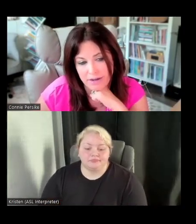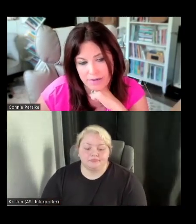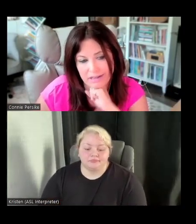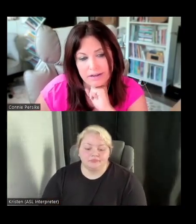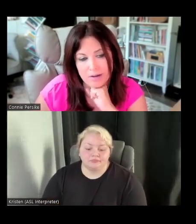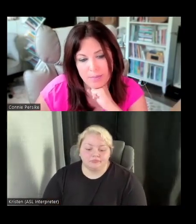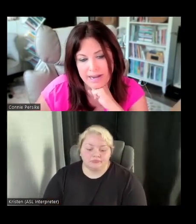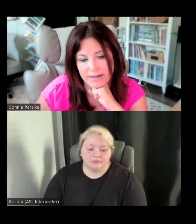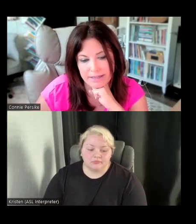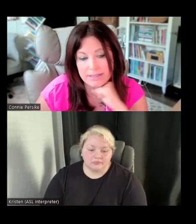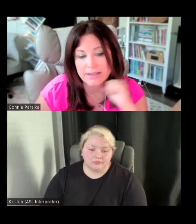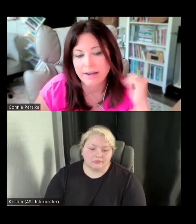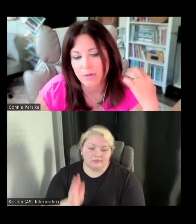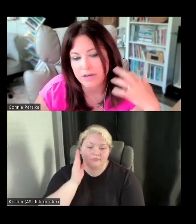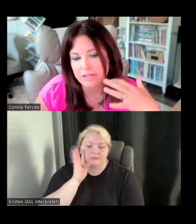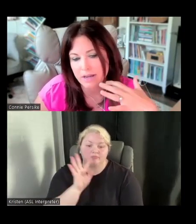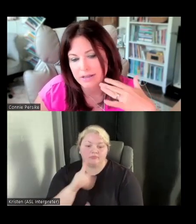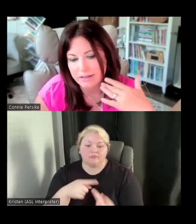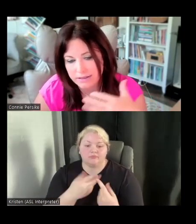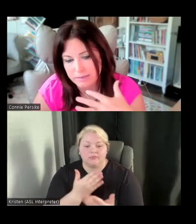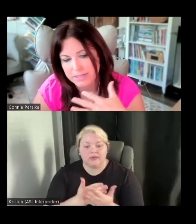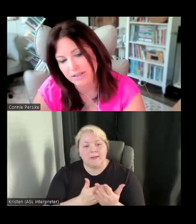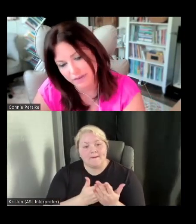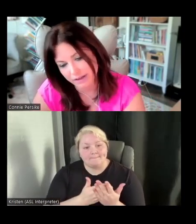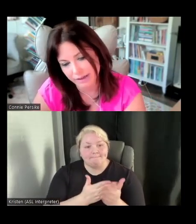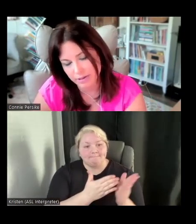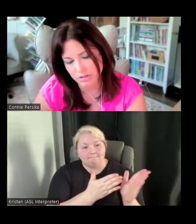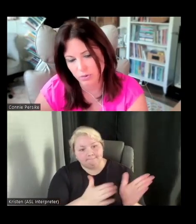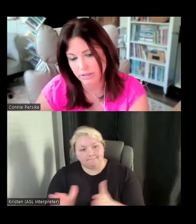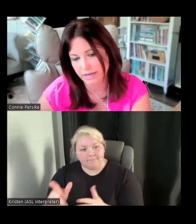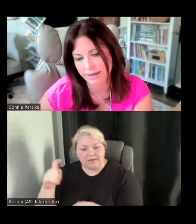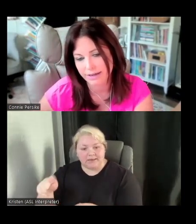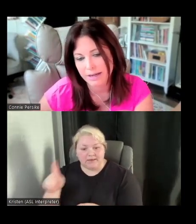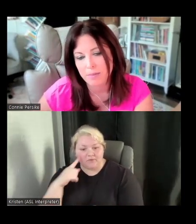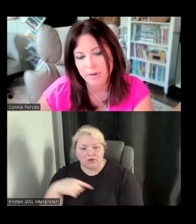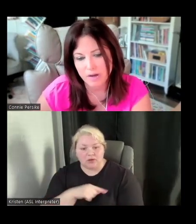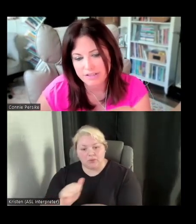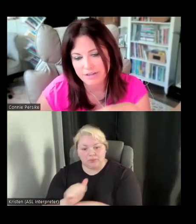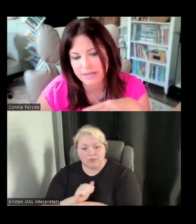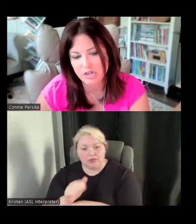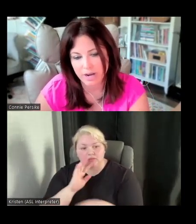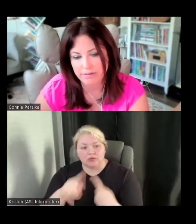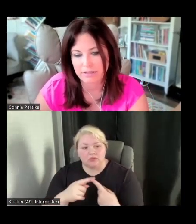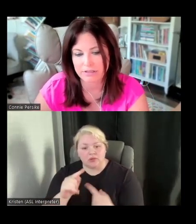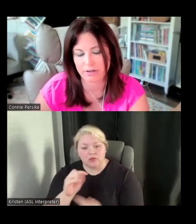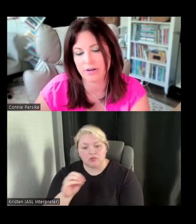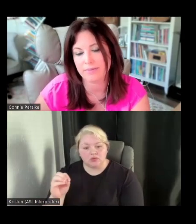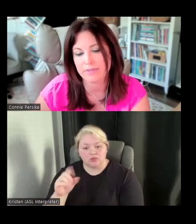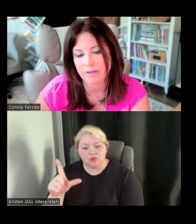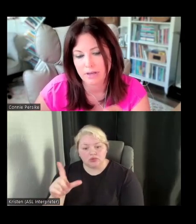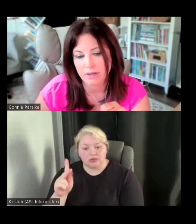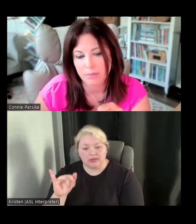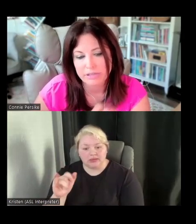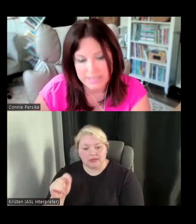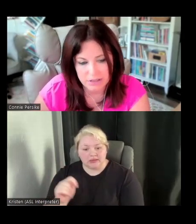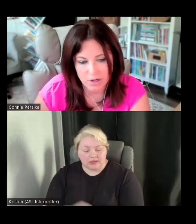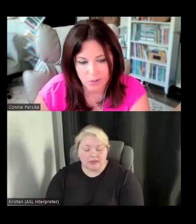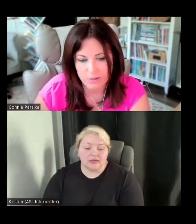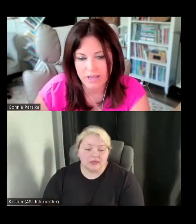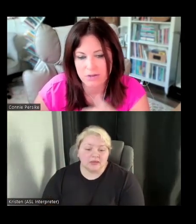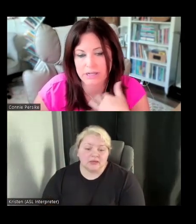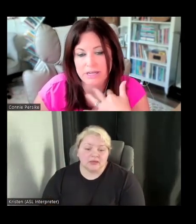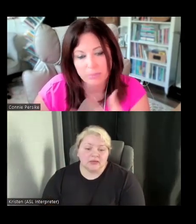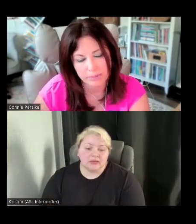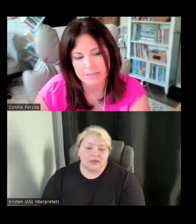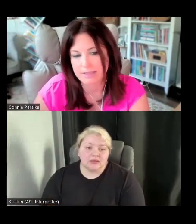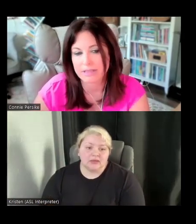shifts that are needed in our practice, and I'm going to talk specifically about the toolkit, but also in general terms. Please know